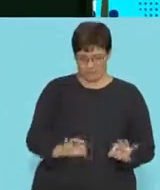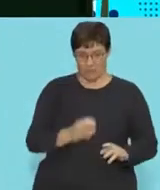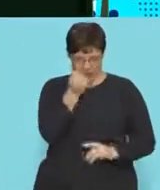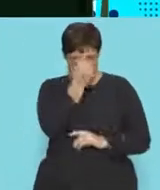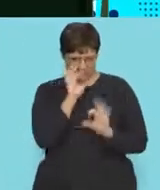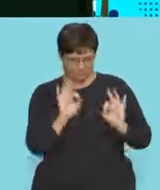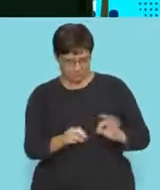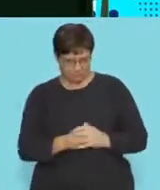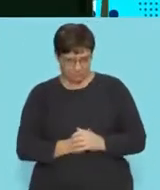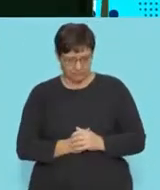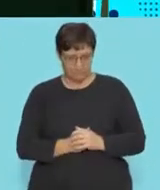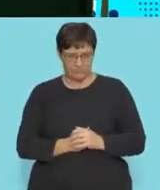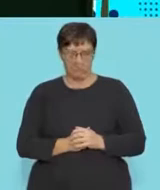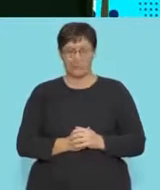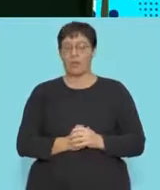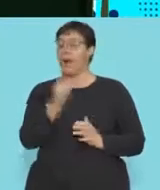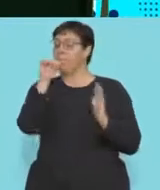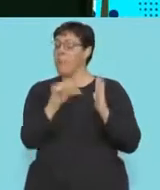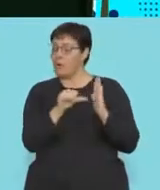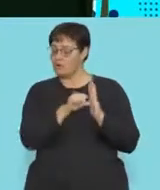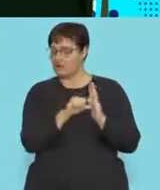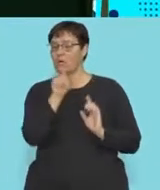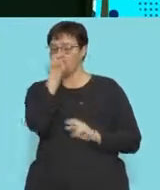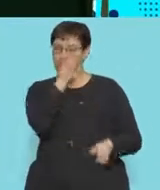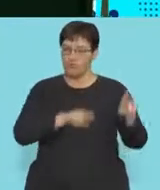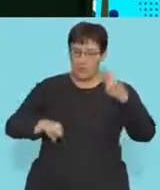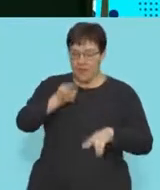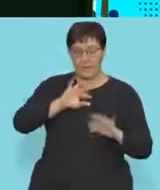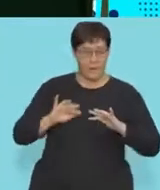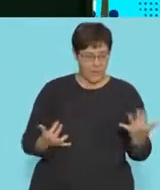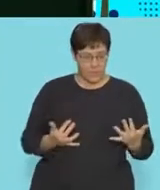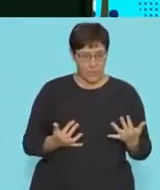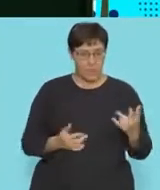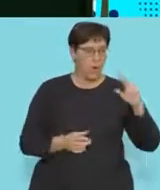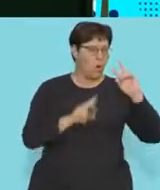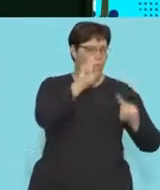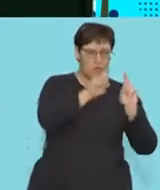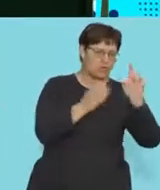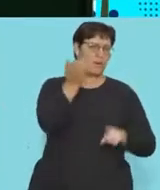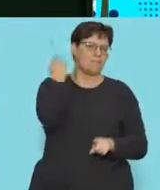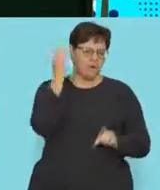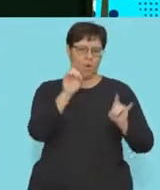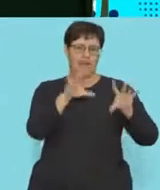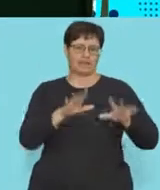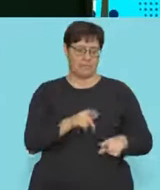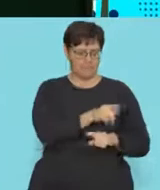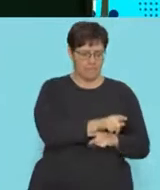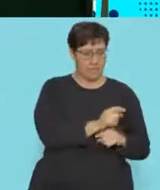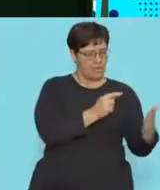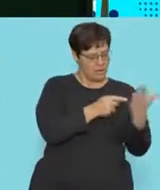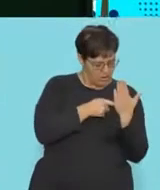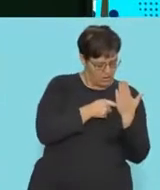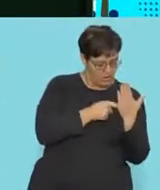these concepts well. Remember that it's important that you revise by taking questions from previous exam papers, looking